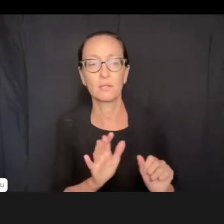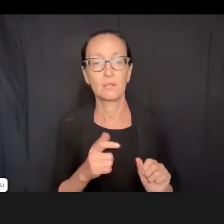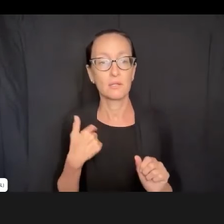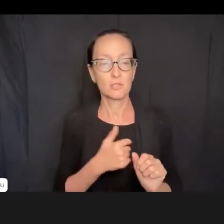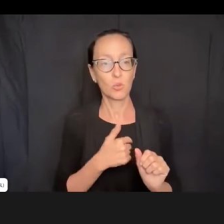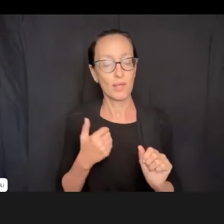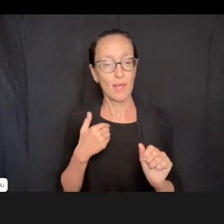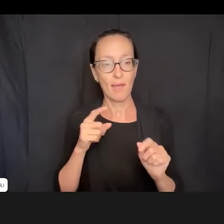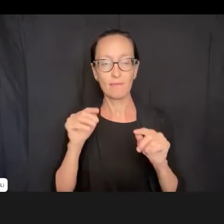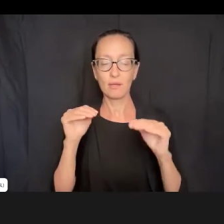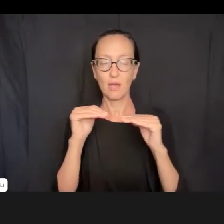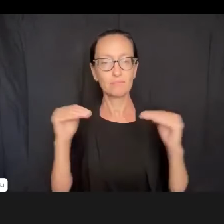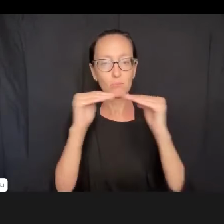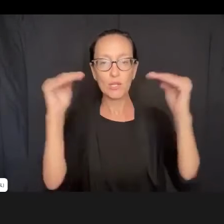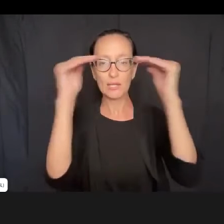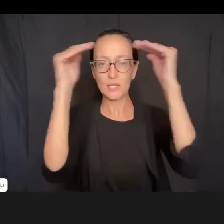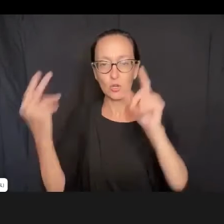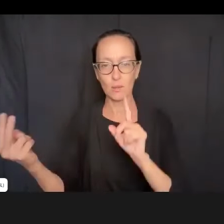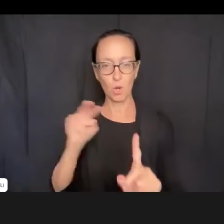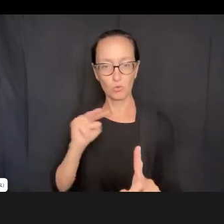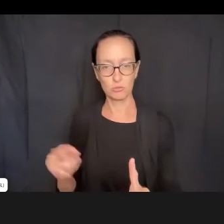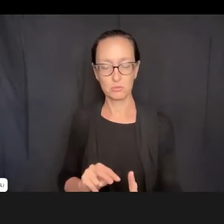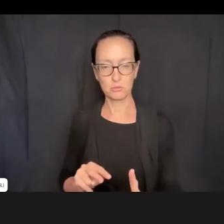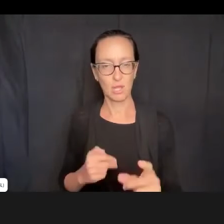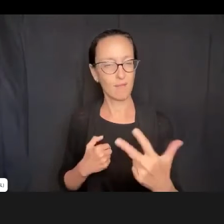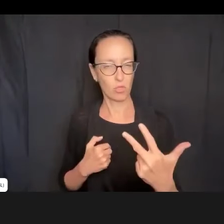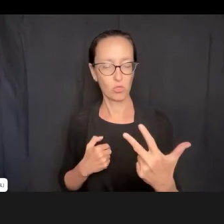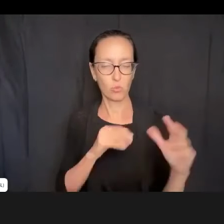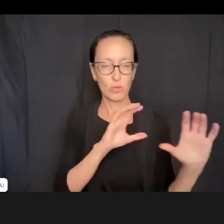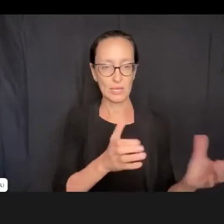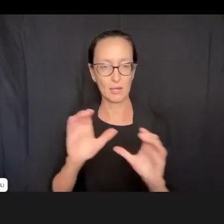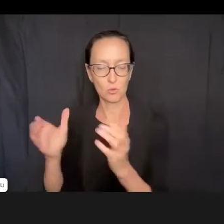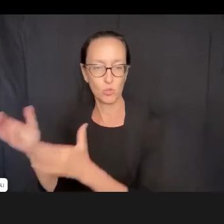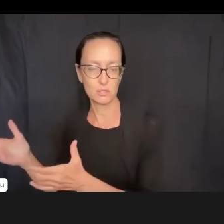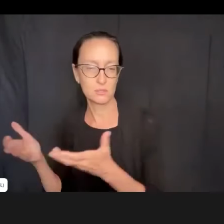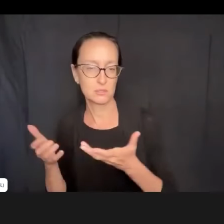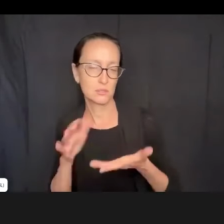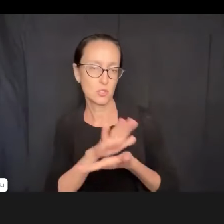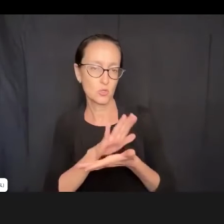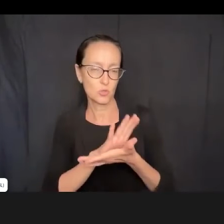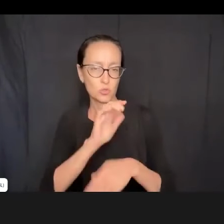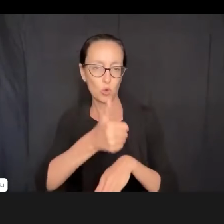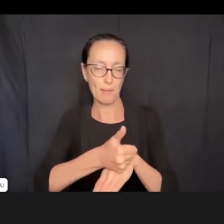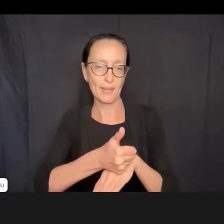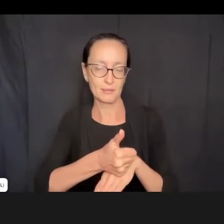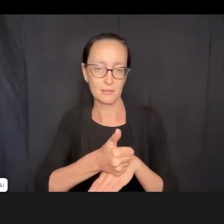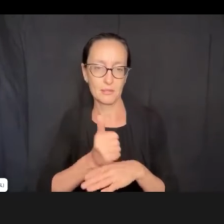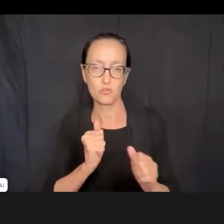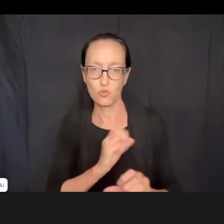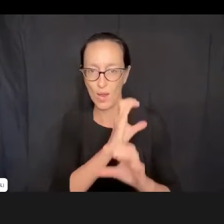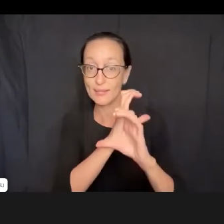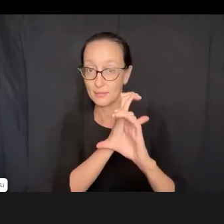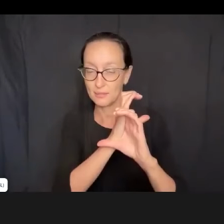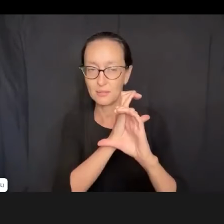multi-tiered approach where we pretty much have 3 different categories of school-based crisis interventions that we provide through